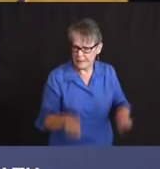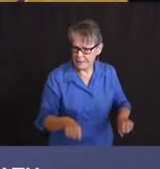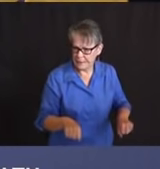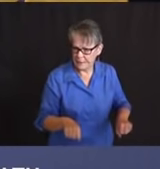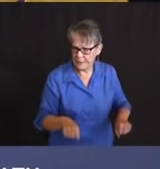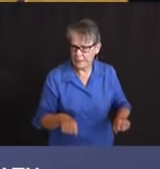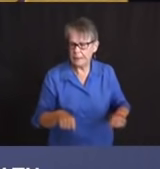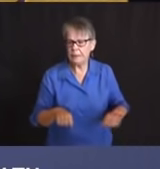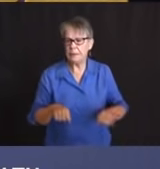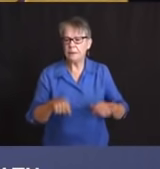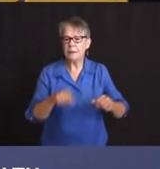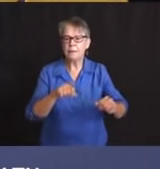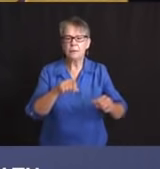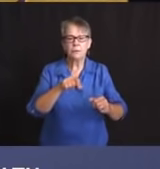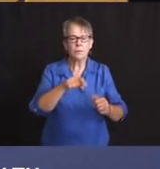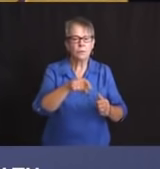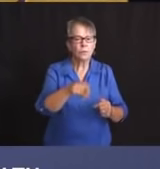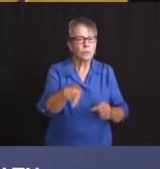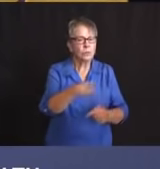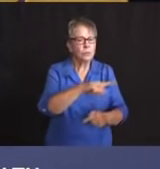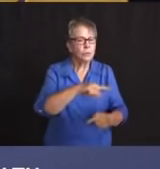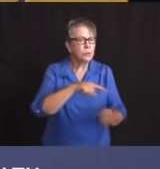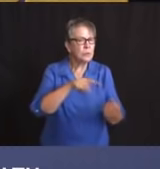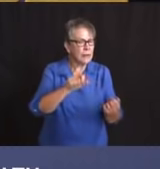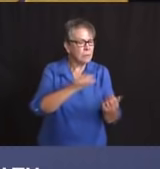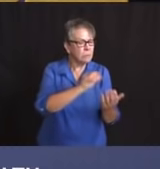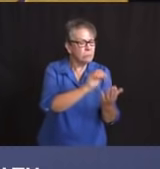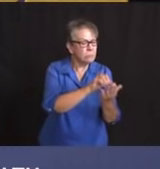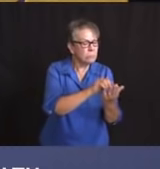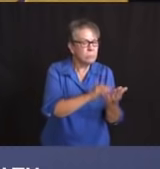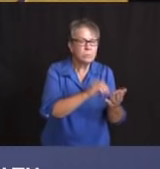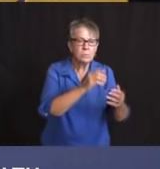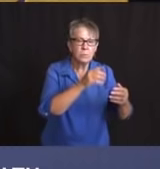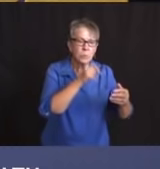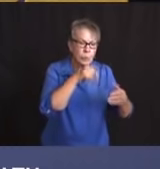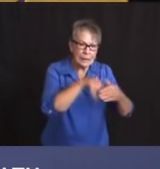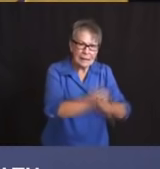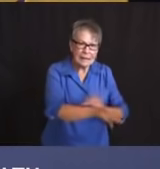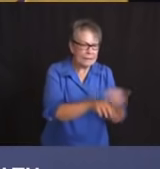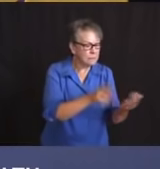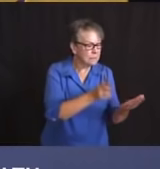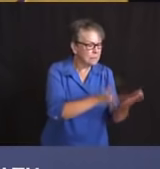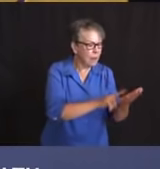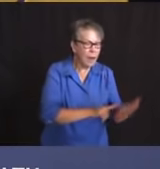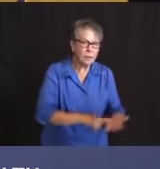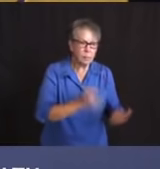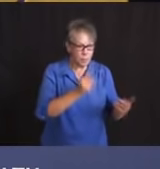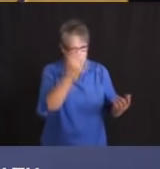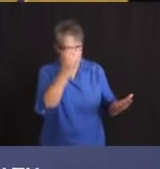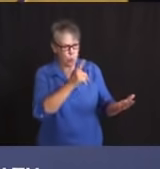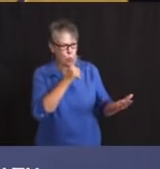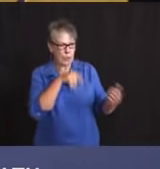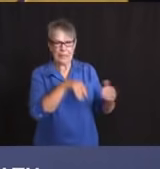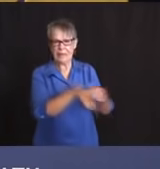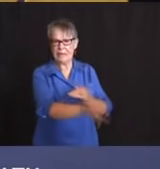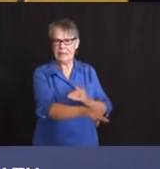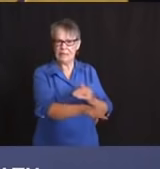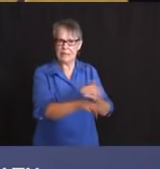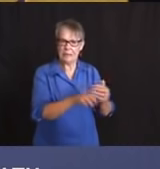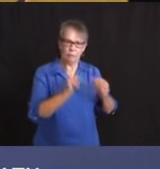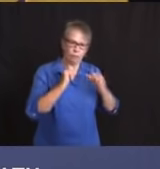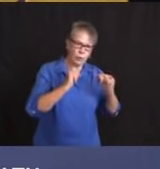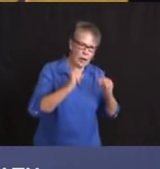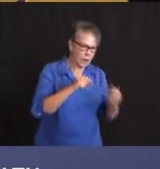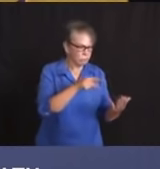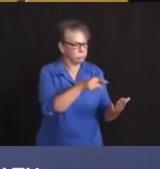or Judy or Zakiya want to weigh in, but we got to pick up the pace here. So what's driving the numbers? The numbers we allowed